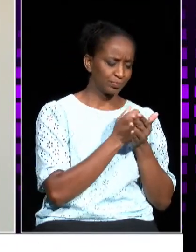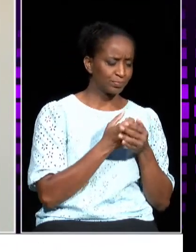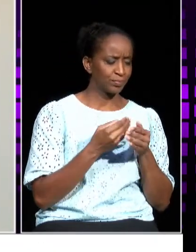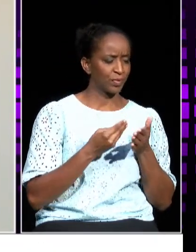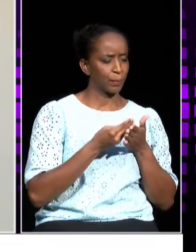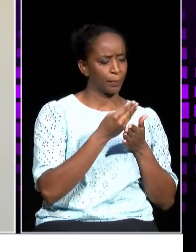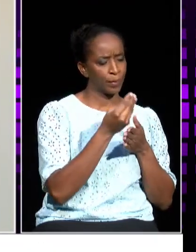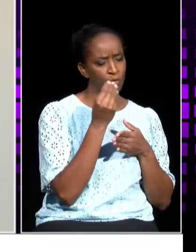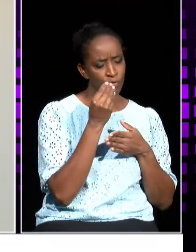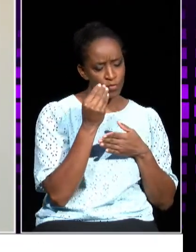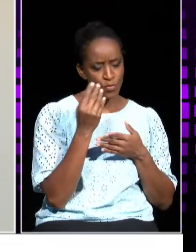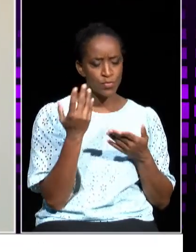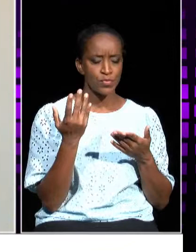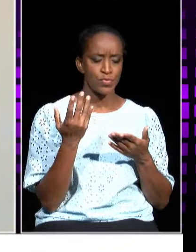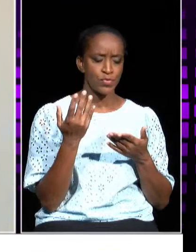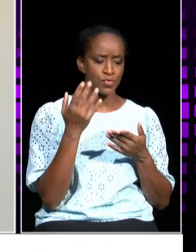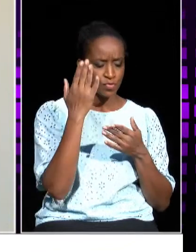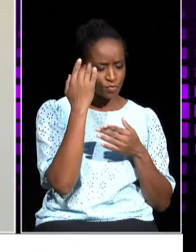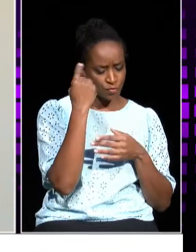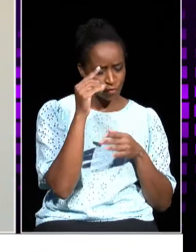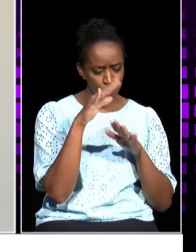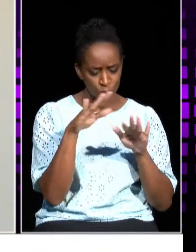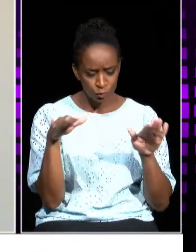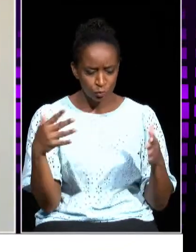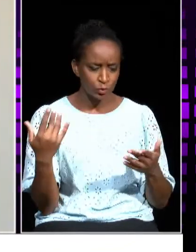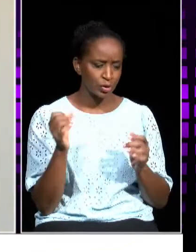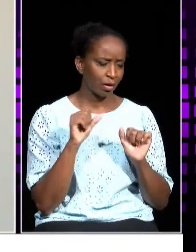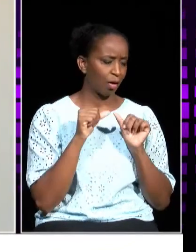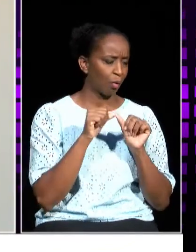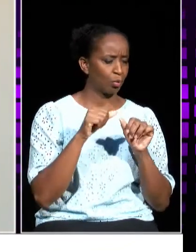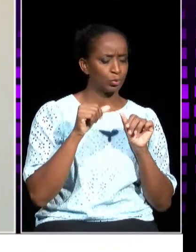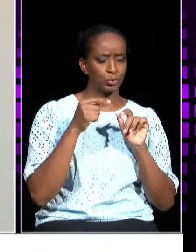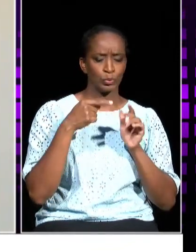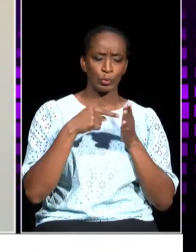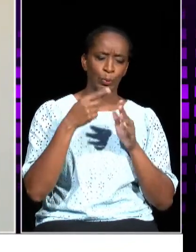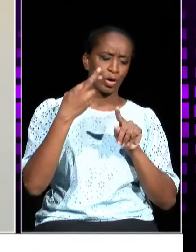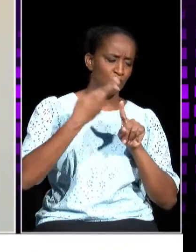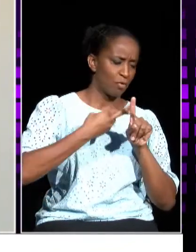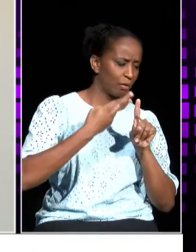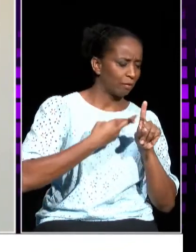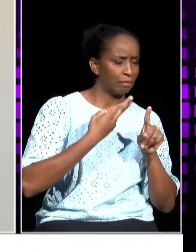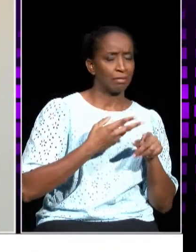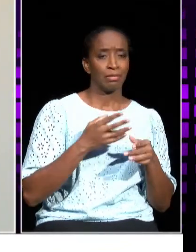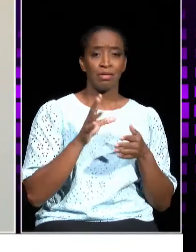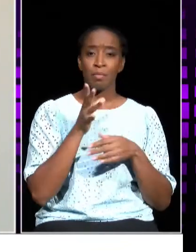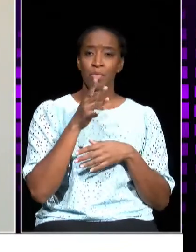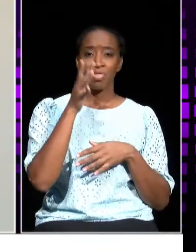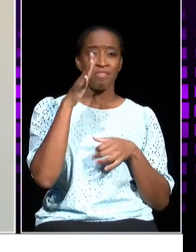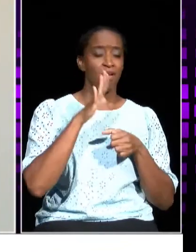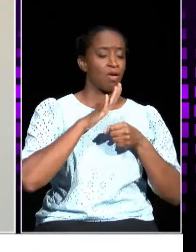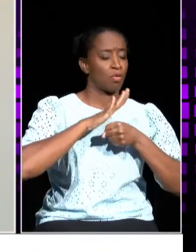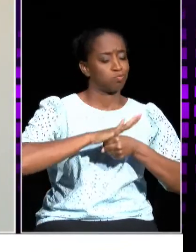very stressful time for the parents and the children. So what we found that a lot of parents